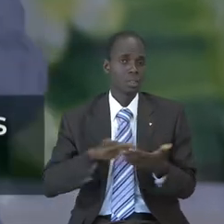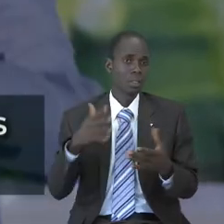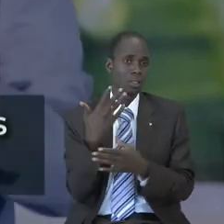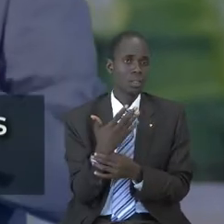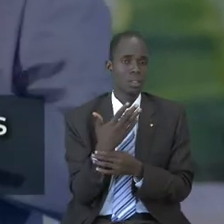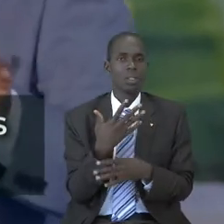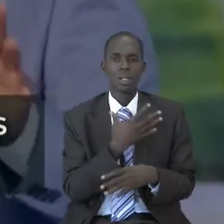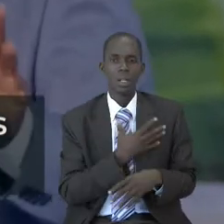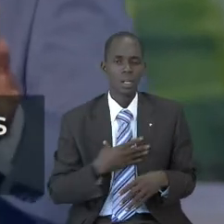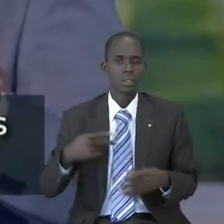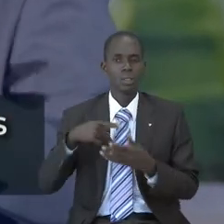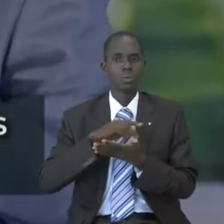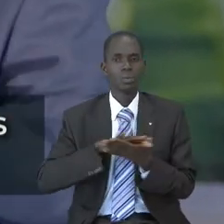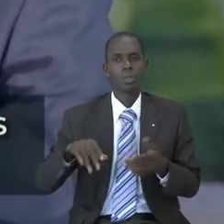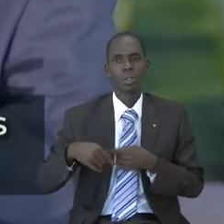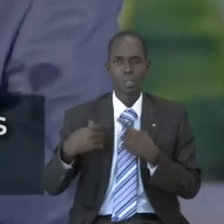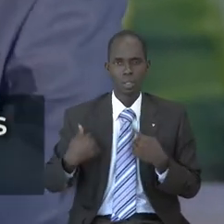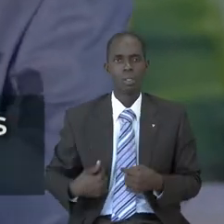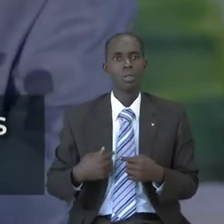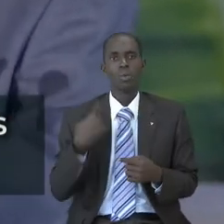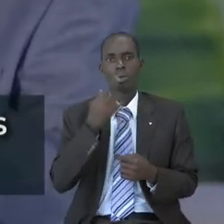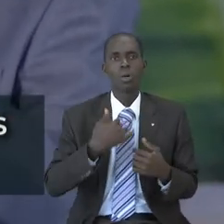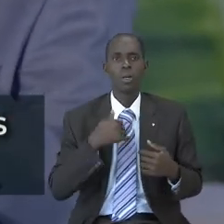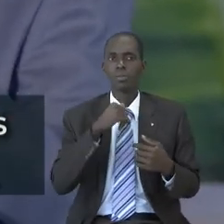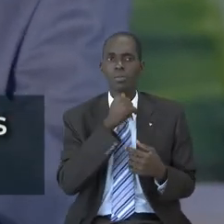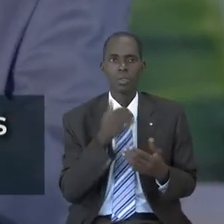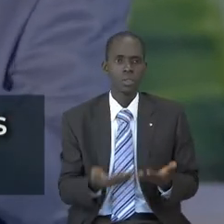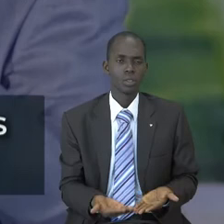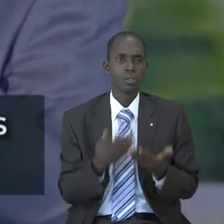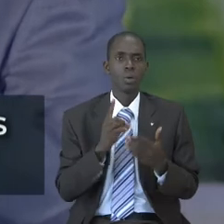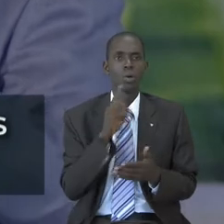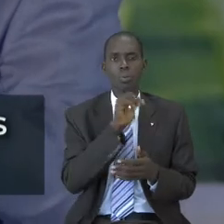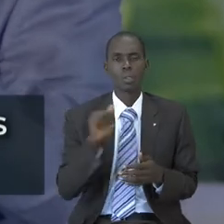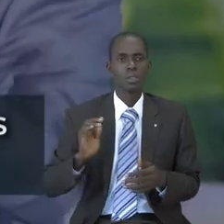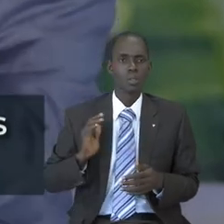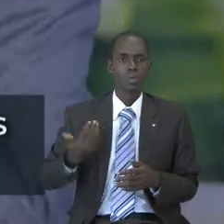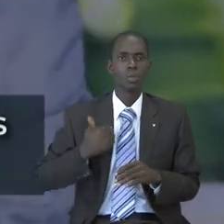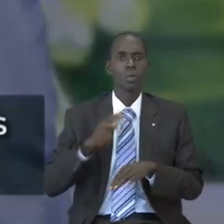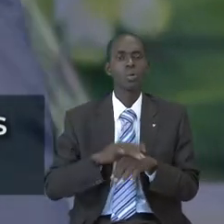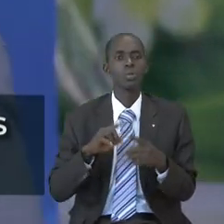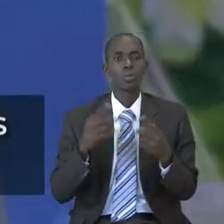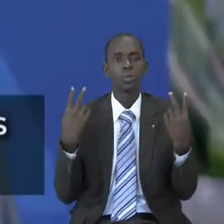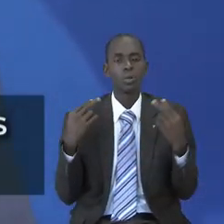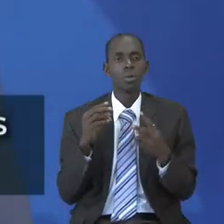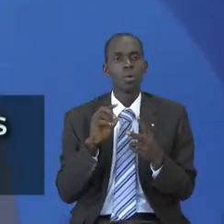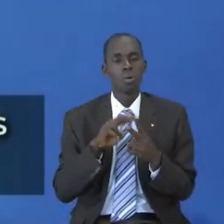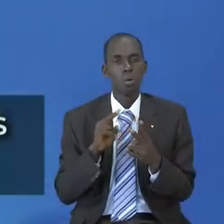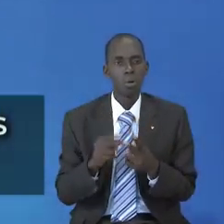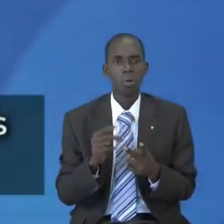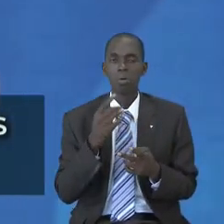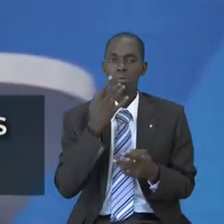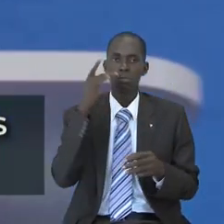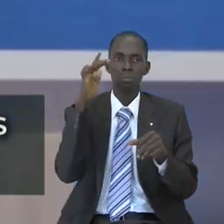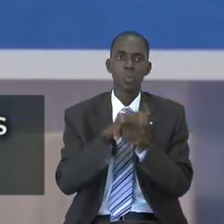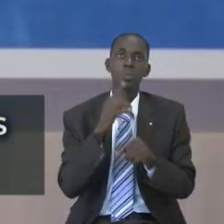who has not lifted up his soul unto vanity, nor sworn